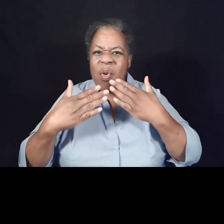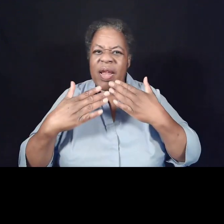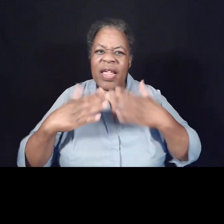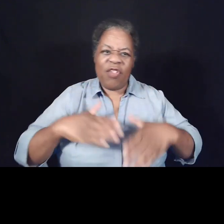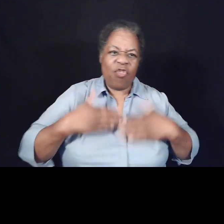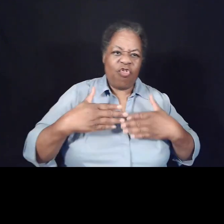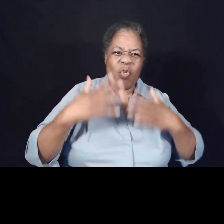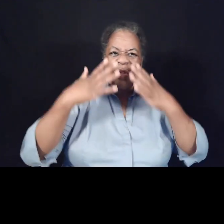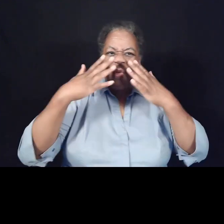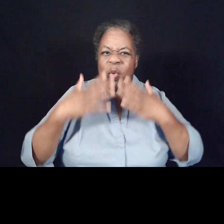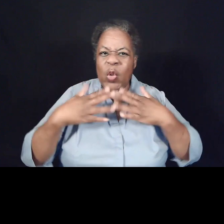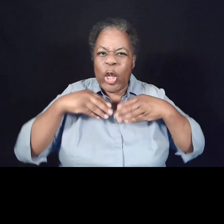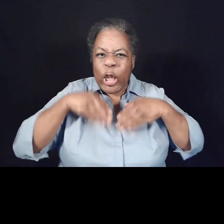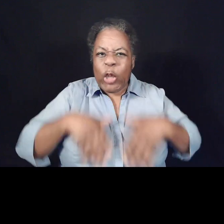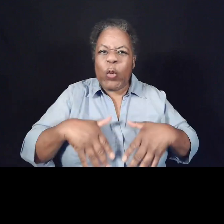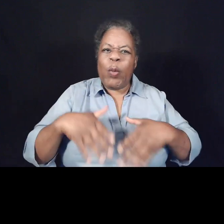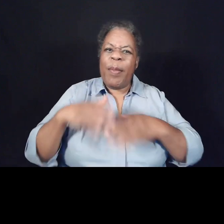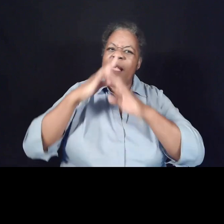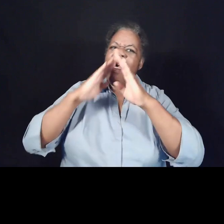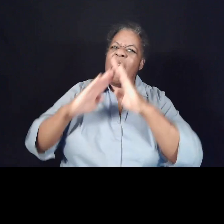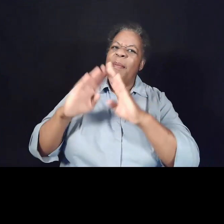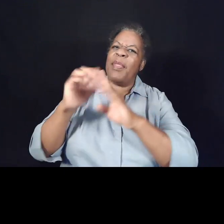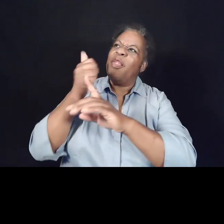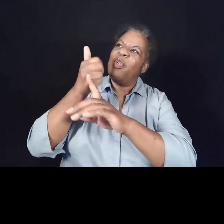Lord, and he will lift you up.